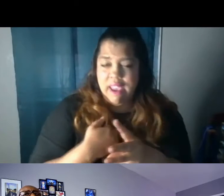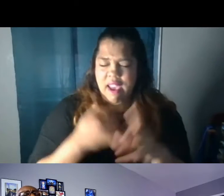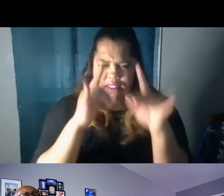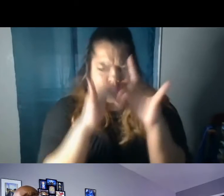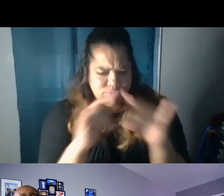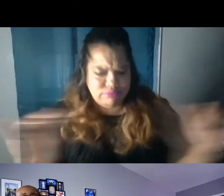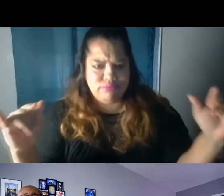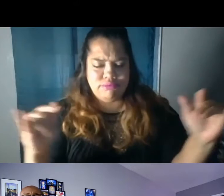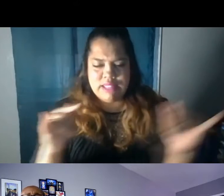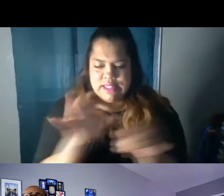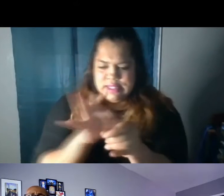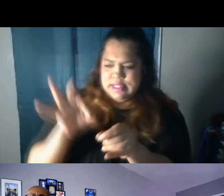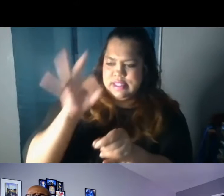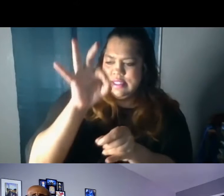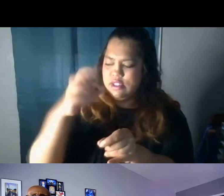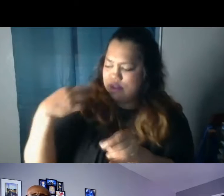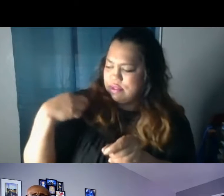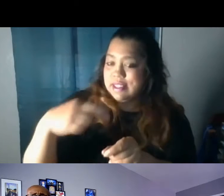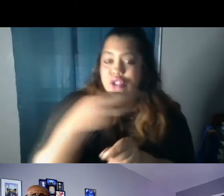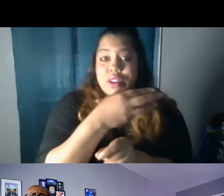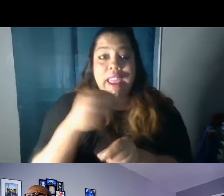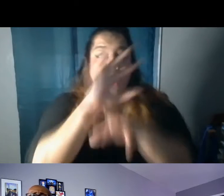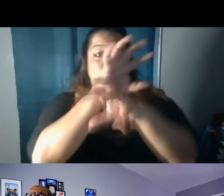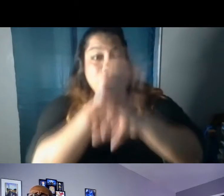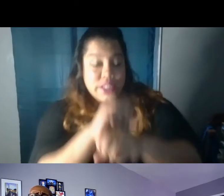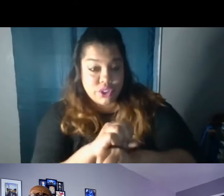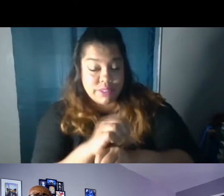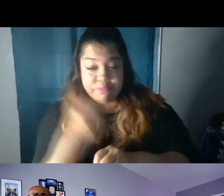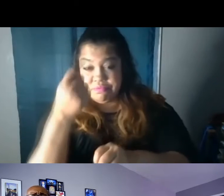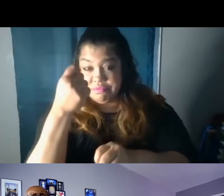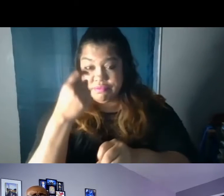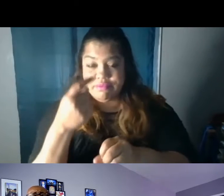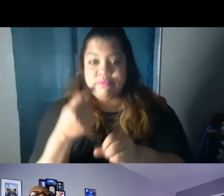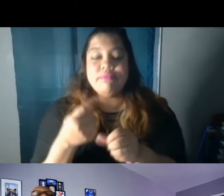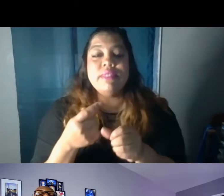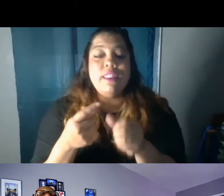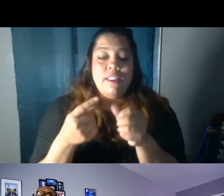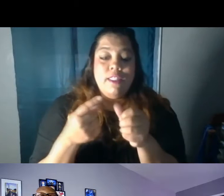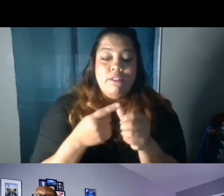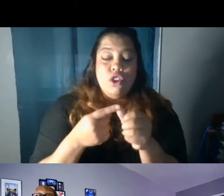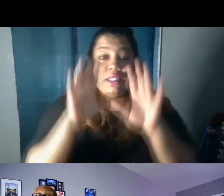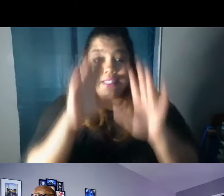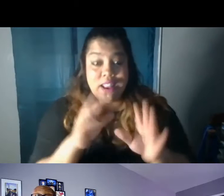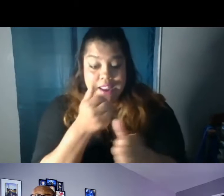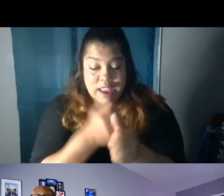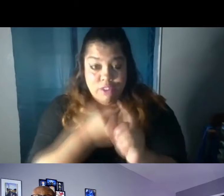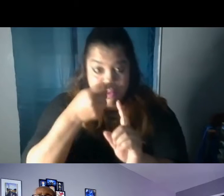candles on the first Sunday of each month, we not only honor each person on their select